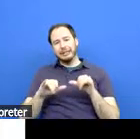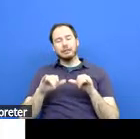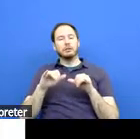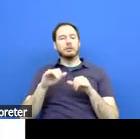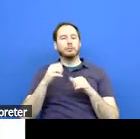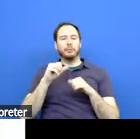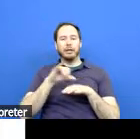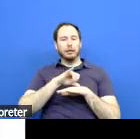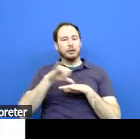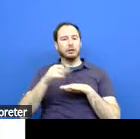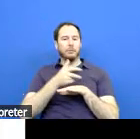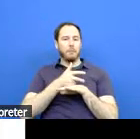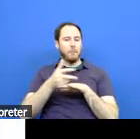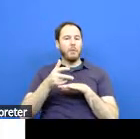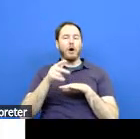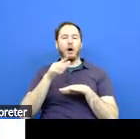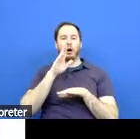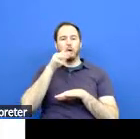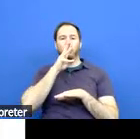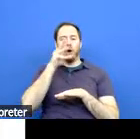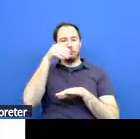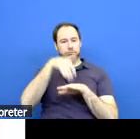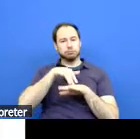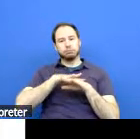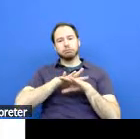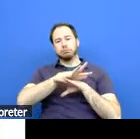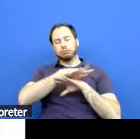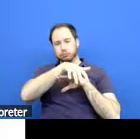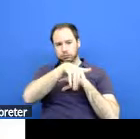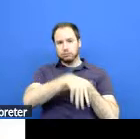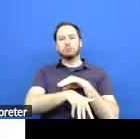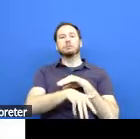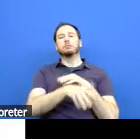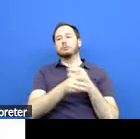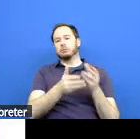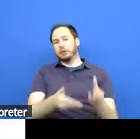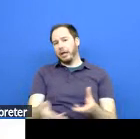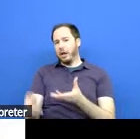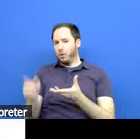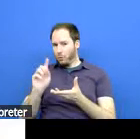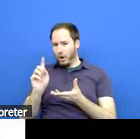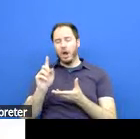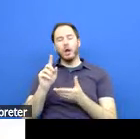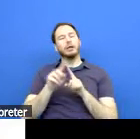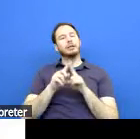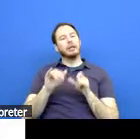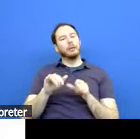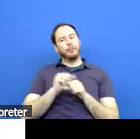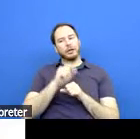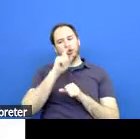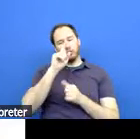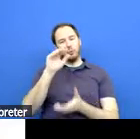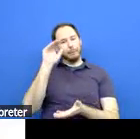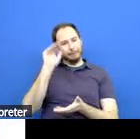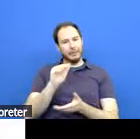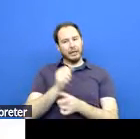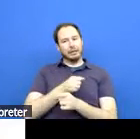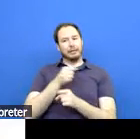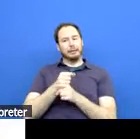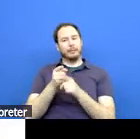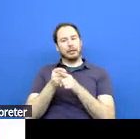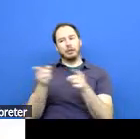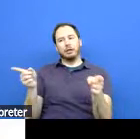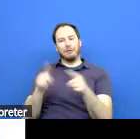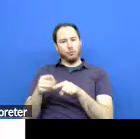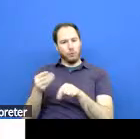surface like driveways and roads that'll have to collect into the gutter system and all be carried away. But we're going to look to have them do